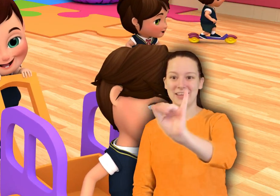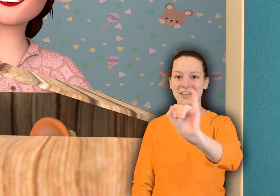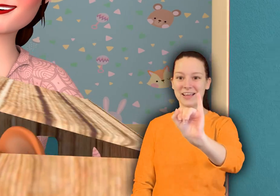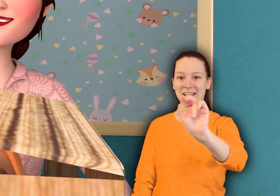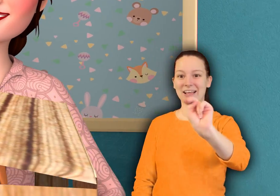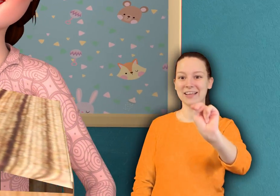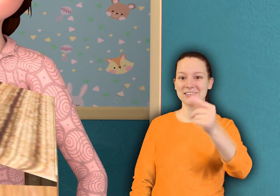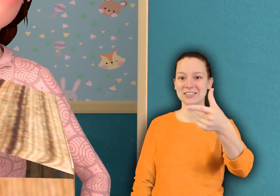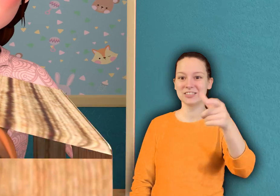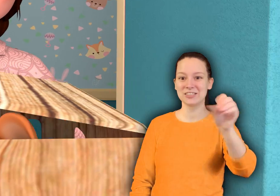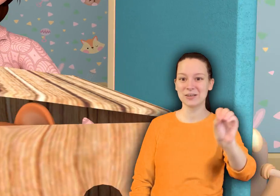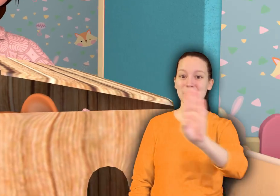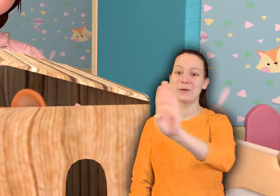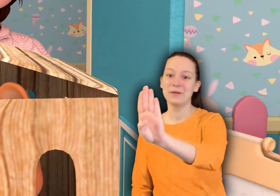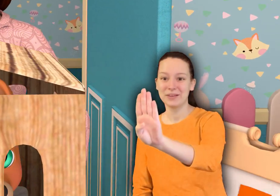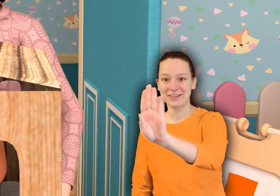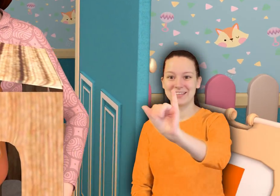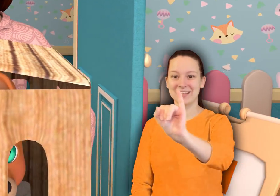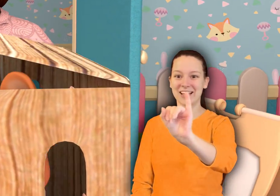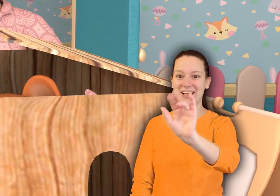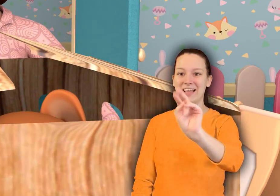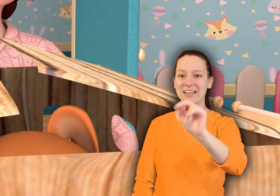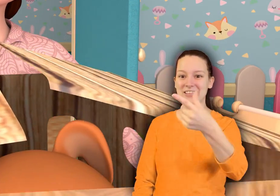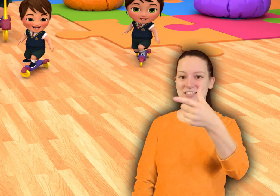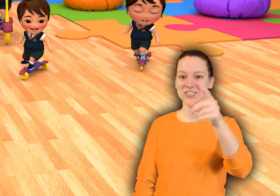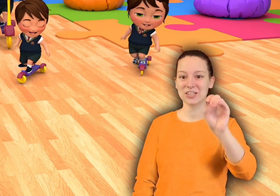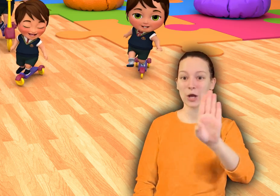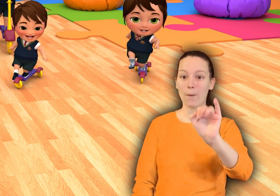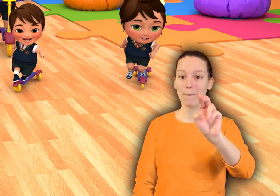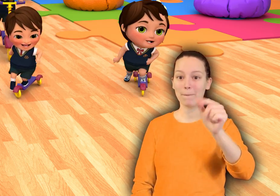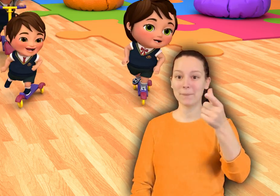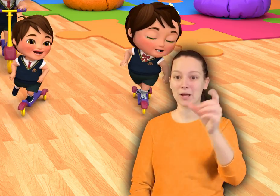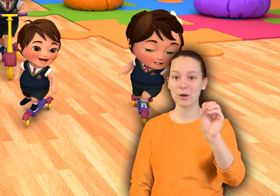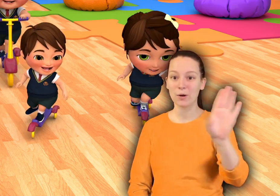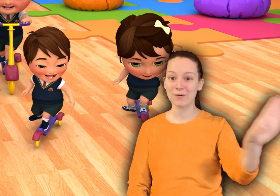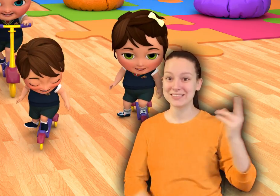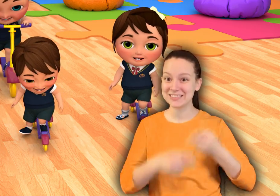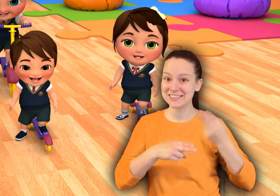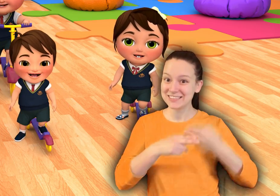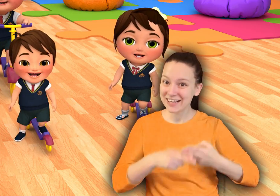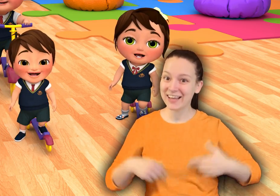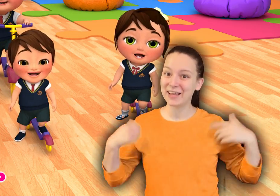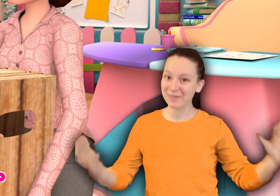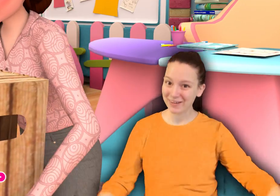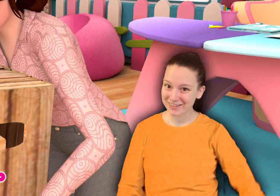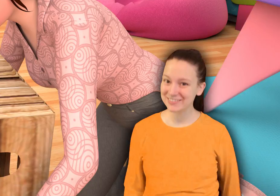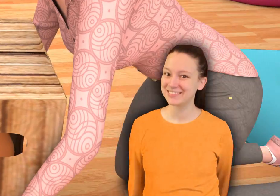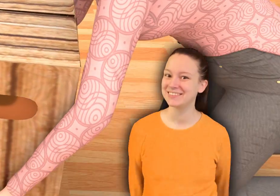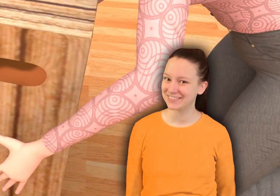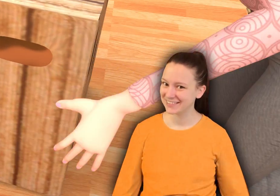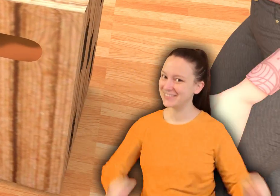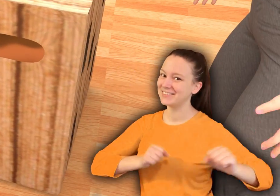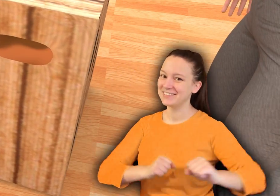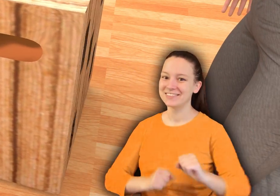b i n g o b i n g o and Bingo was his